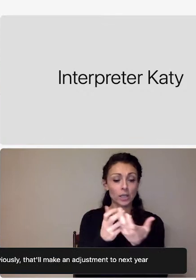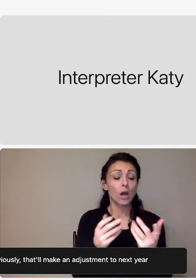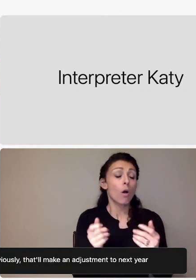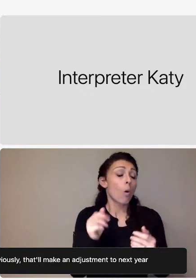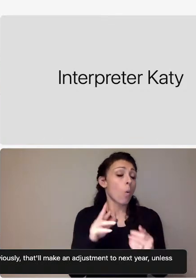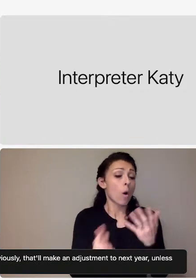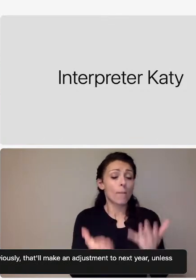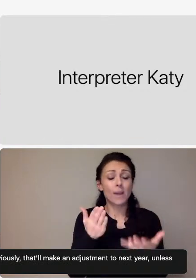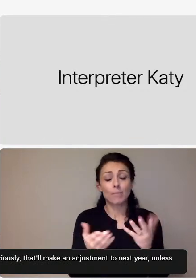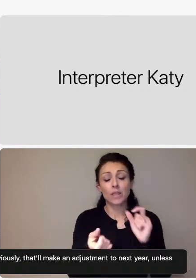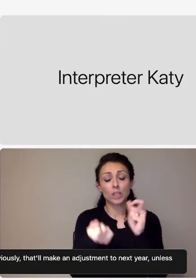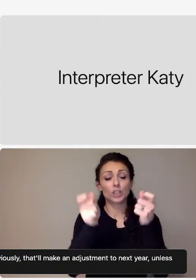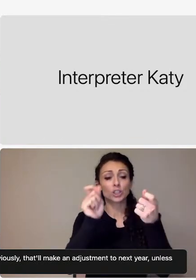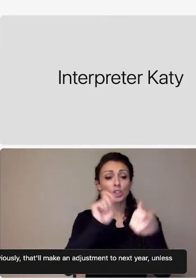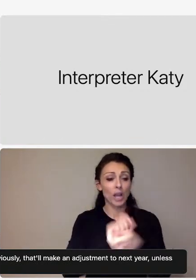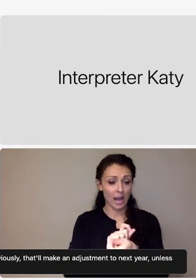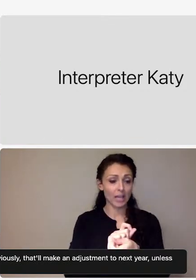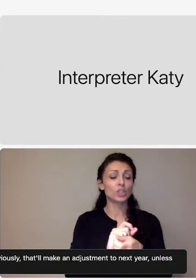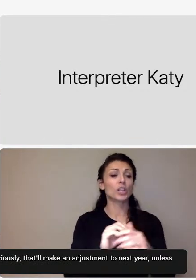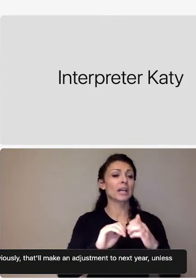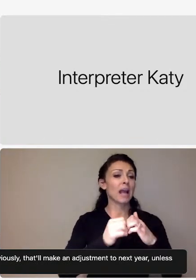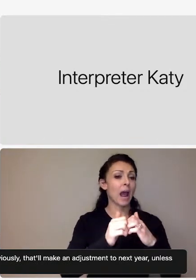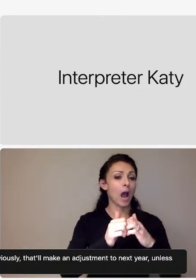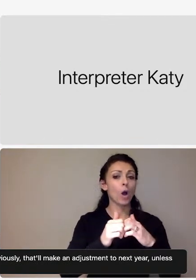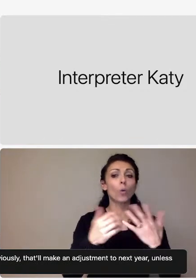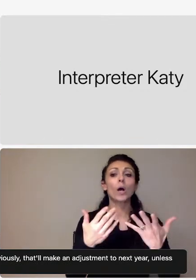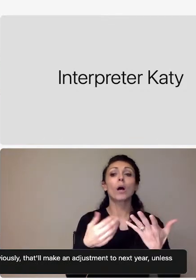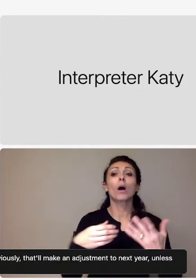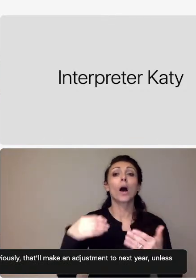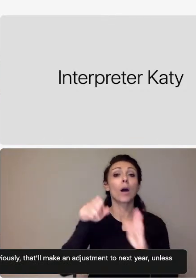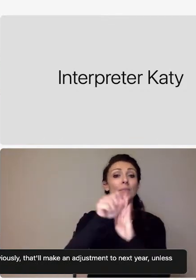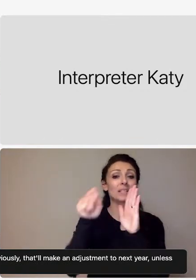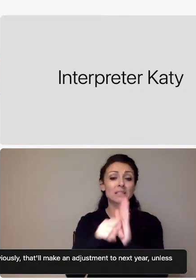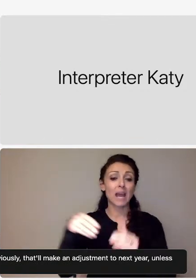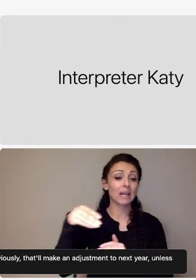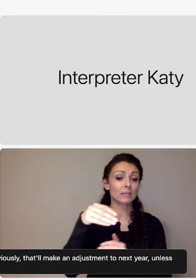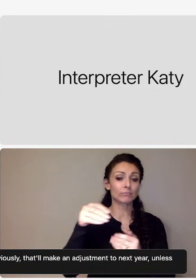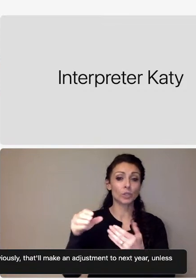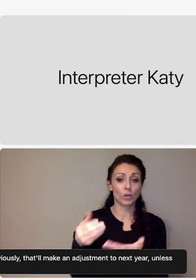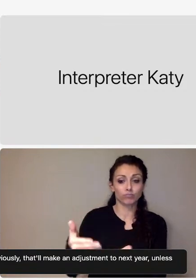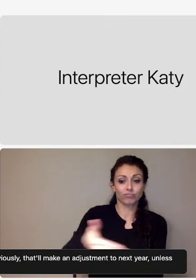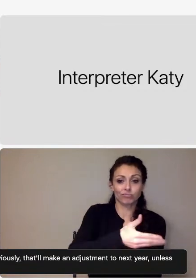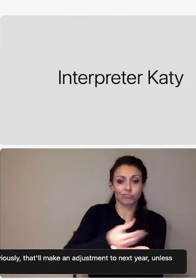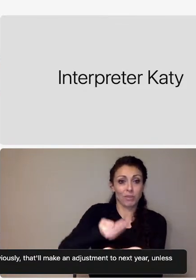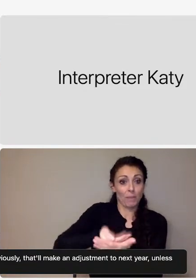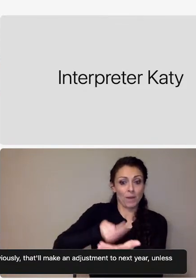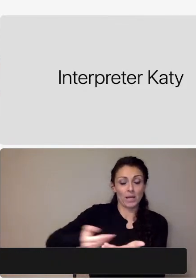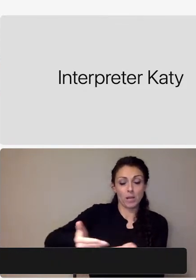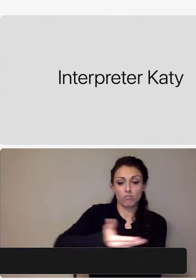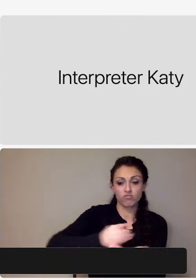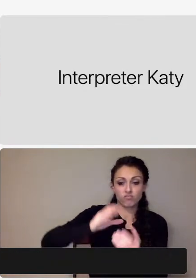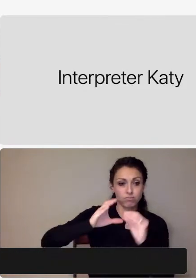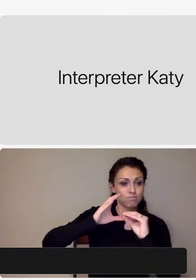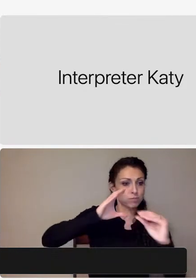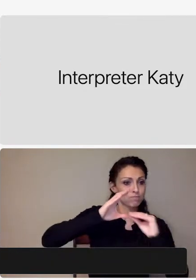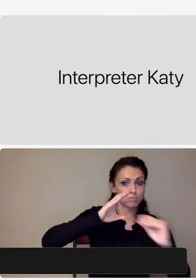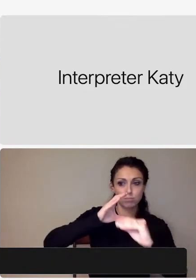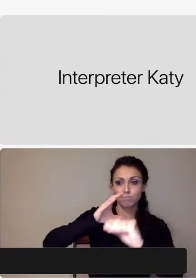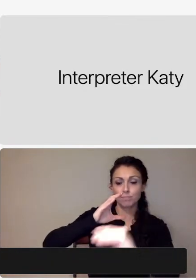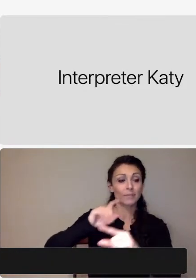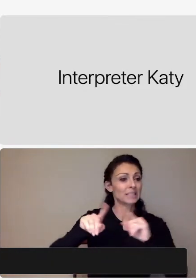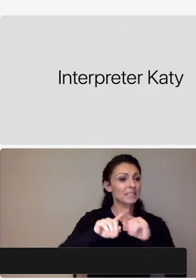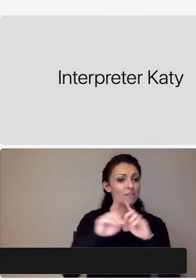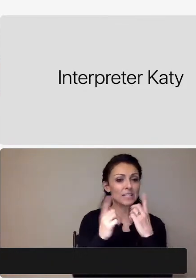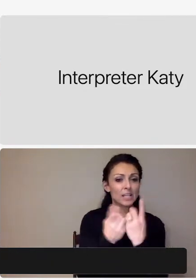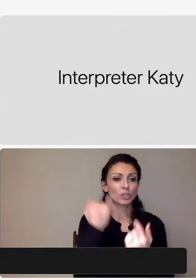i know there's some talk you shared at the statewide level and out of curiosity just looking at the out year projection of ending fund balance what was